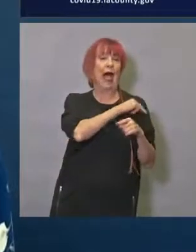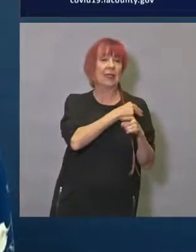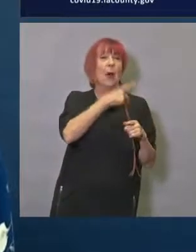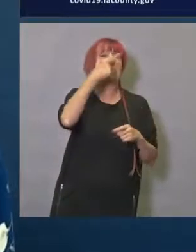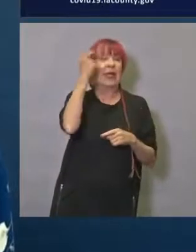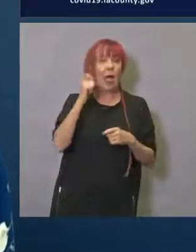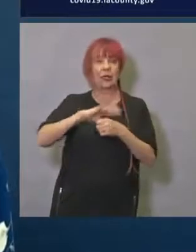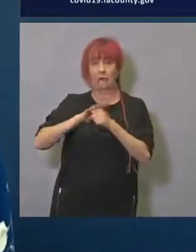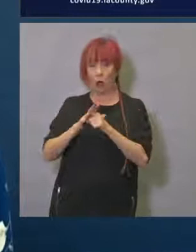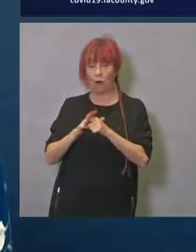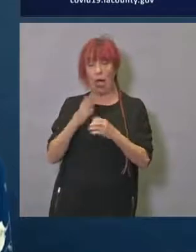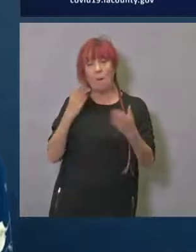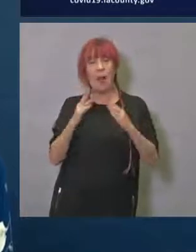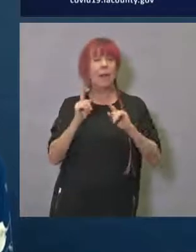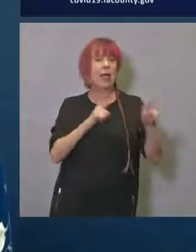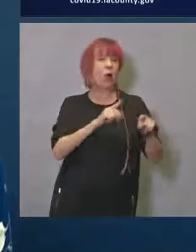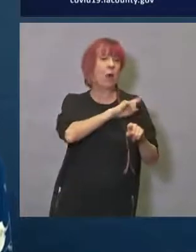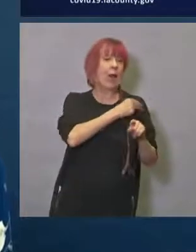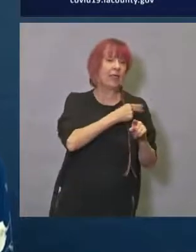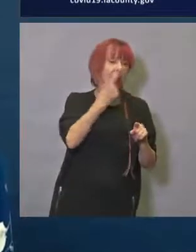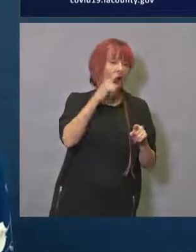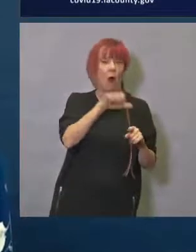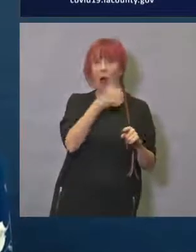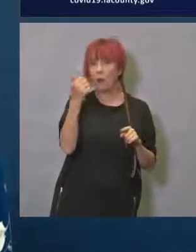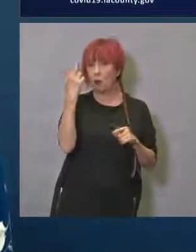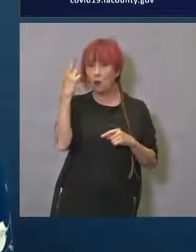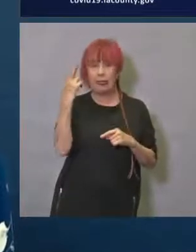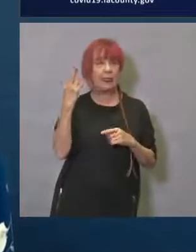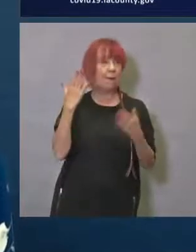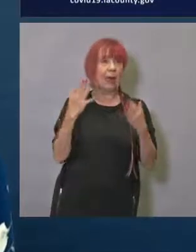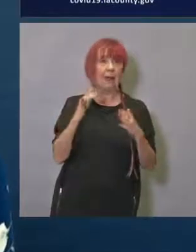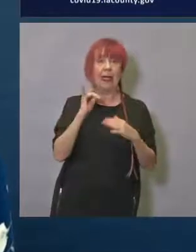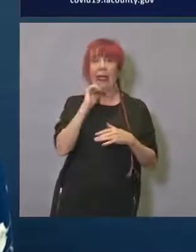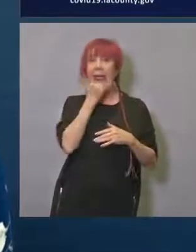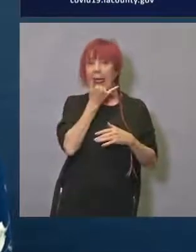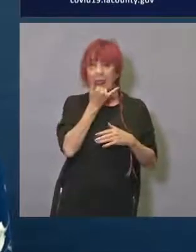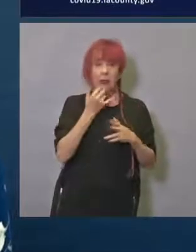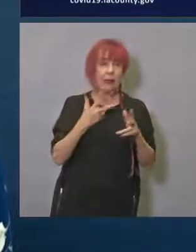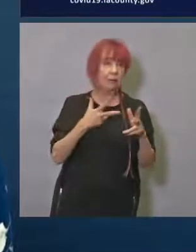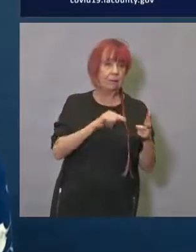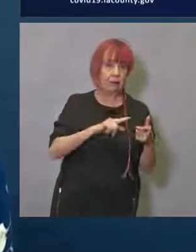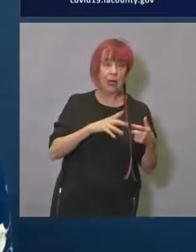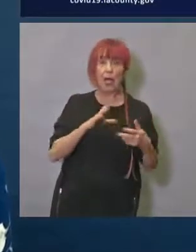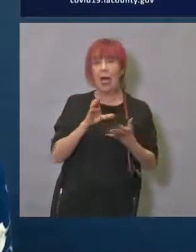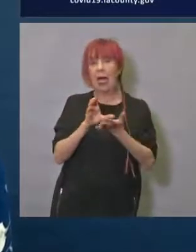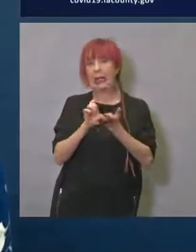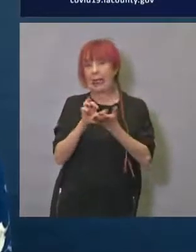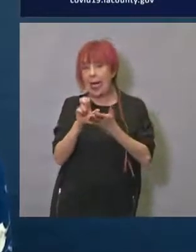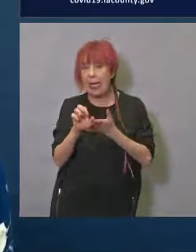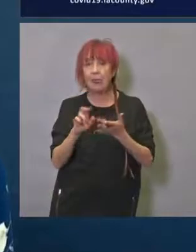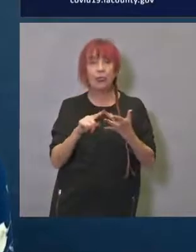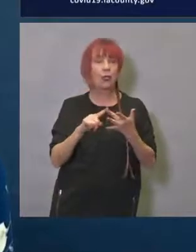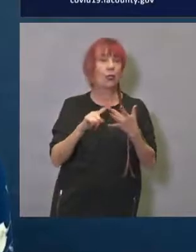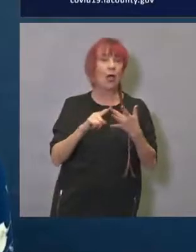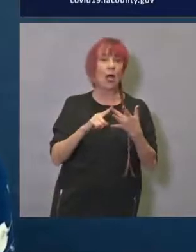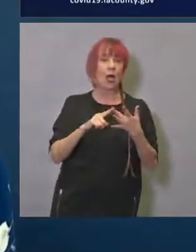might be hospitalized for something else, maybe they had an injury, might be hospitalized for cancer treatment, for